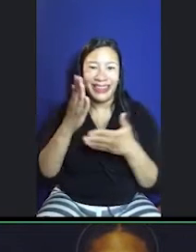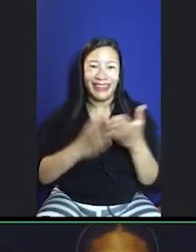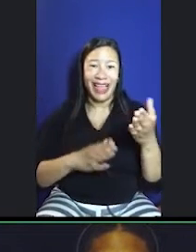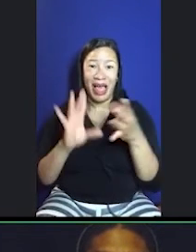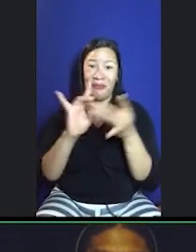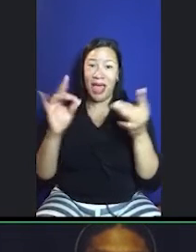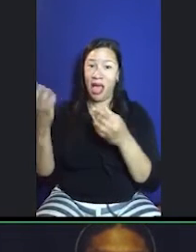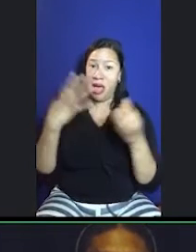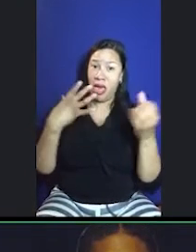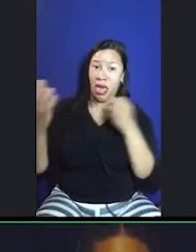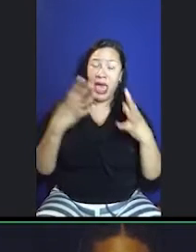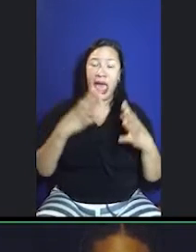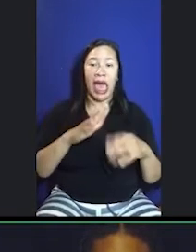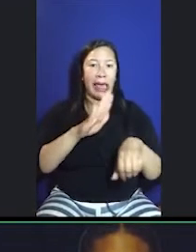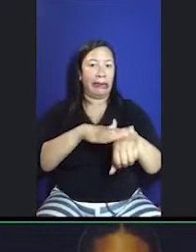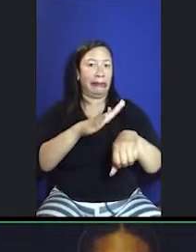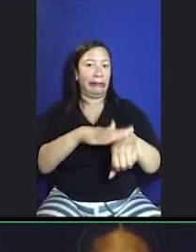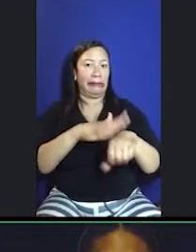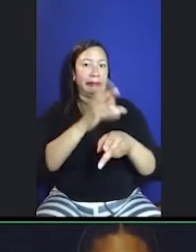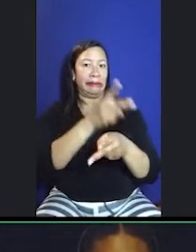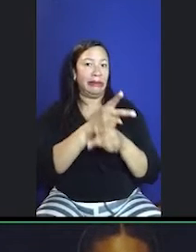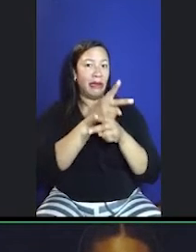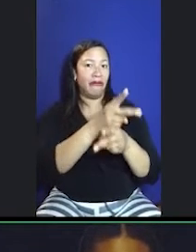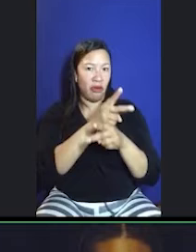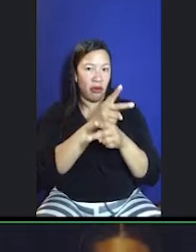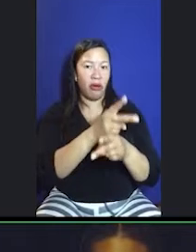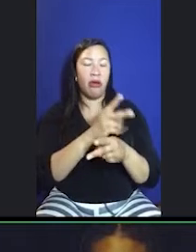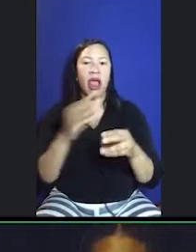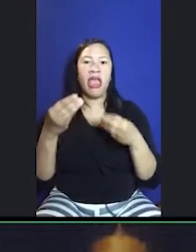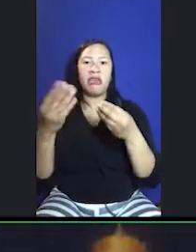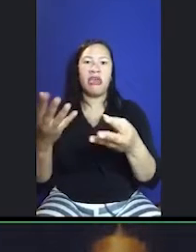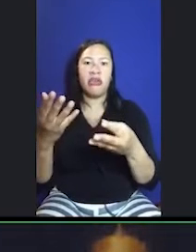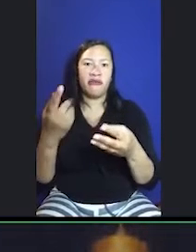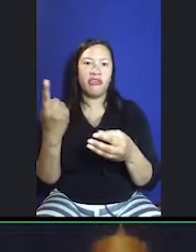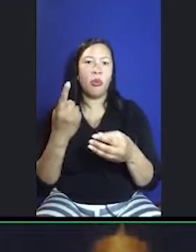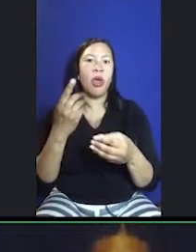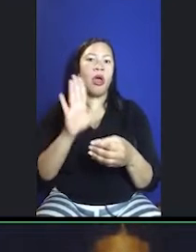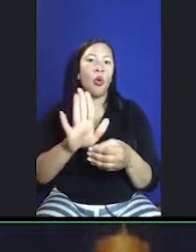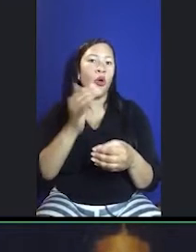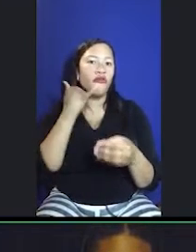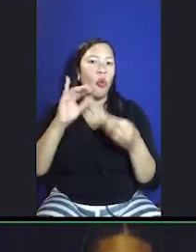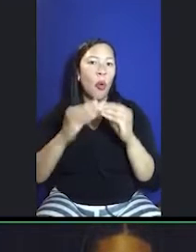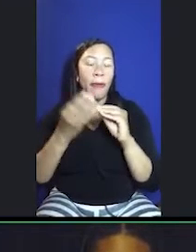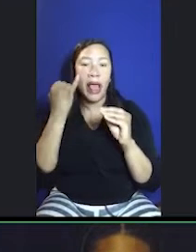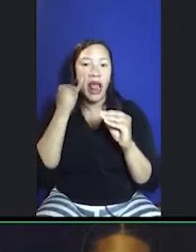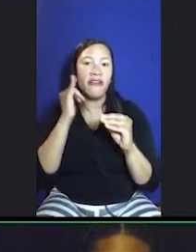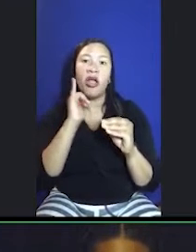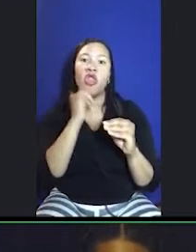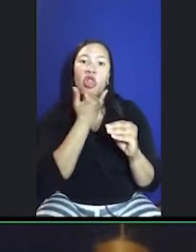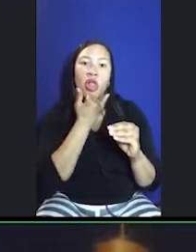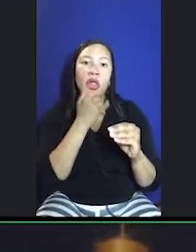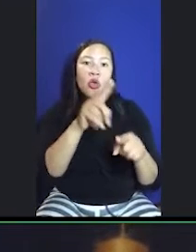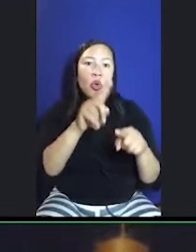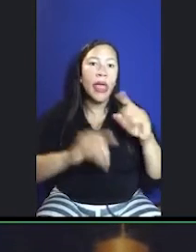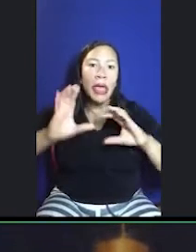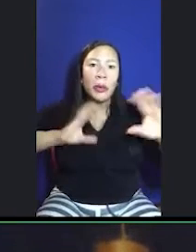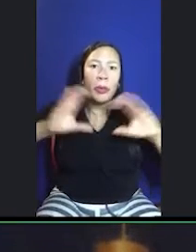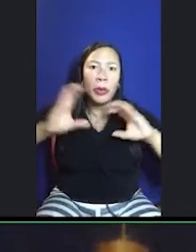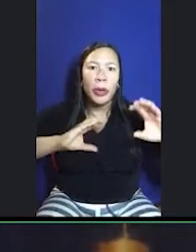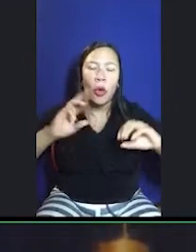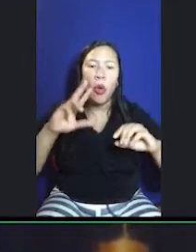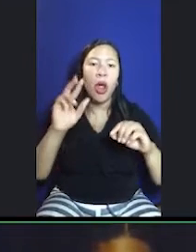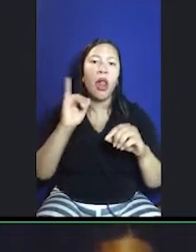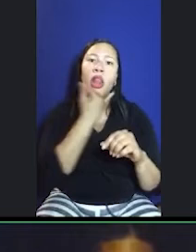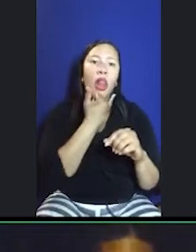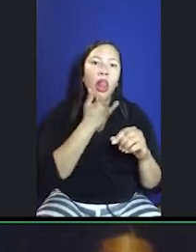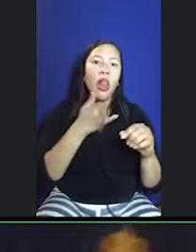I got were like, "Be careful, give Mhm. somebody your number. If something happens to you and you can't communicate, you get hit, you